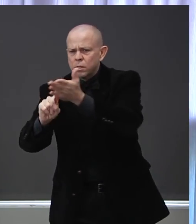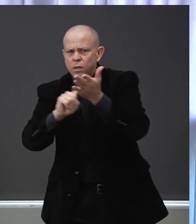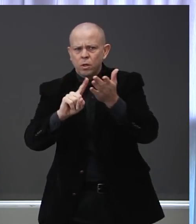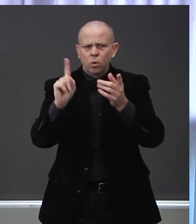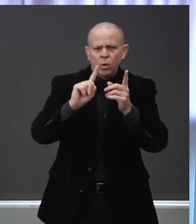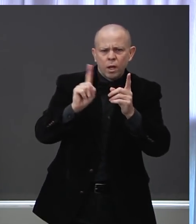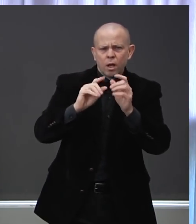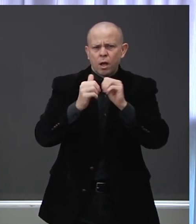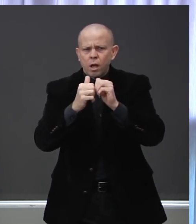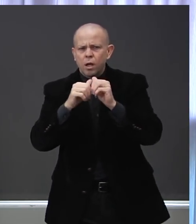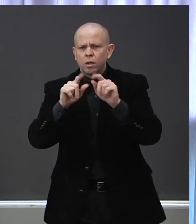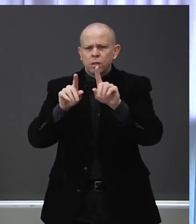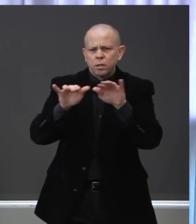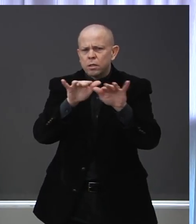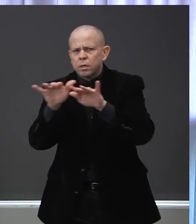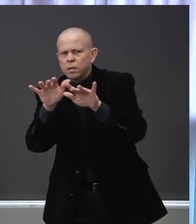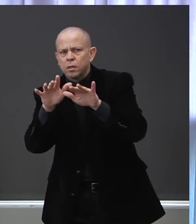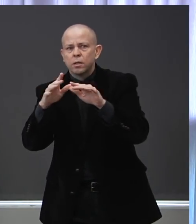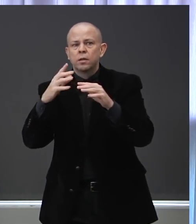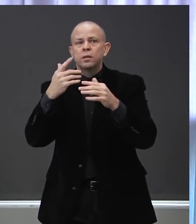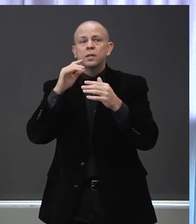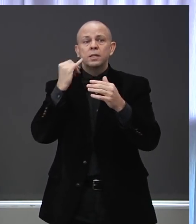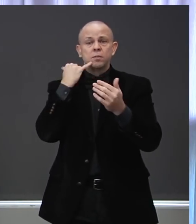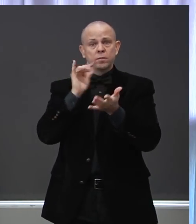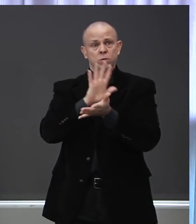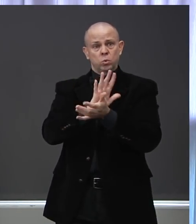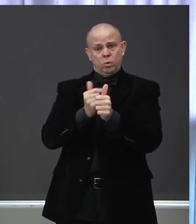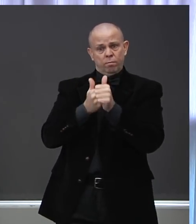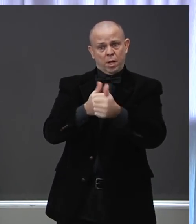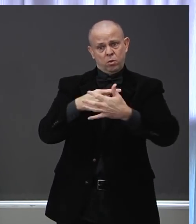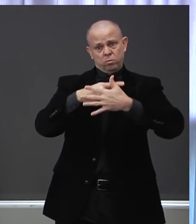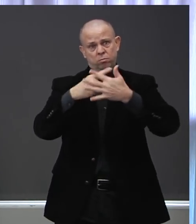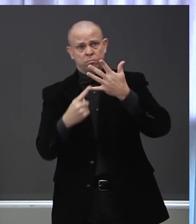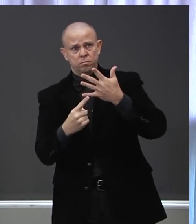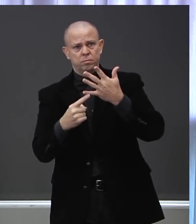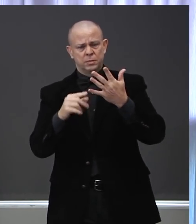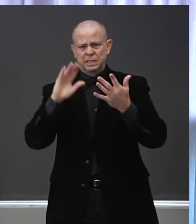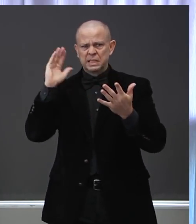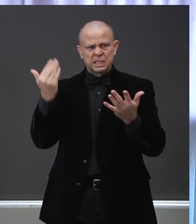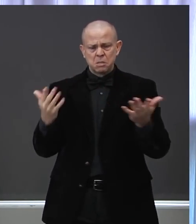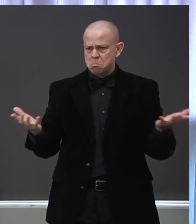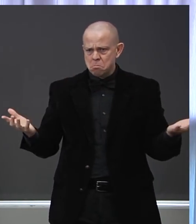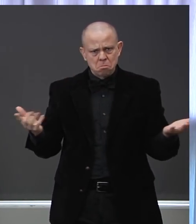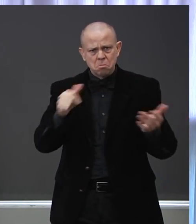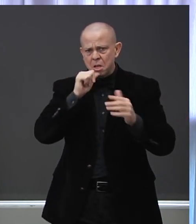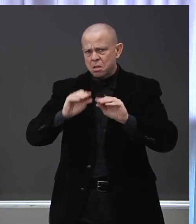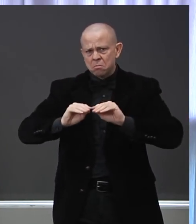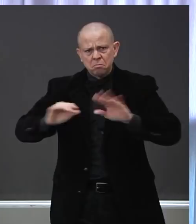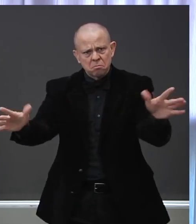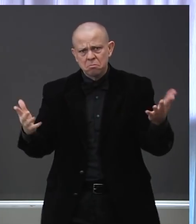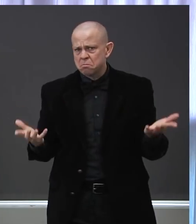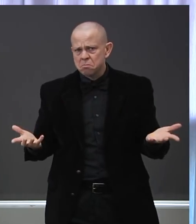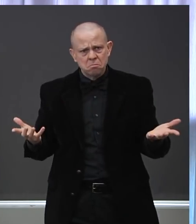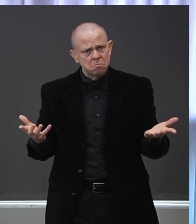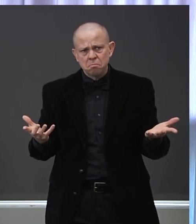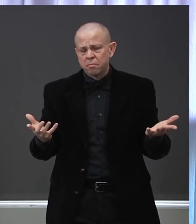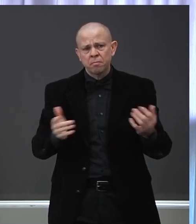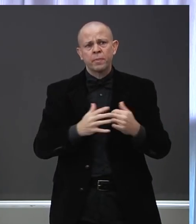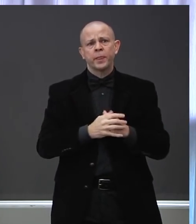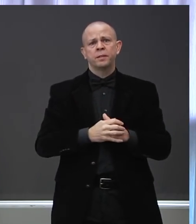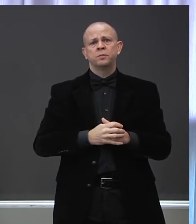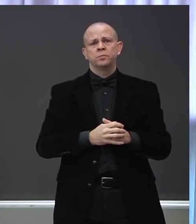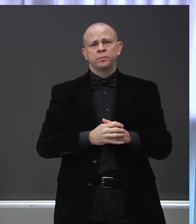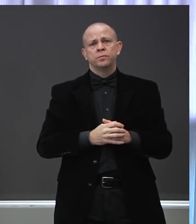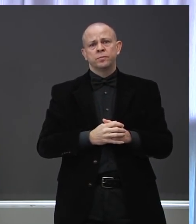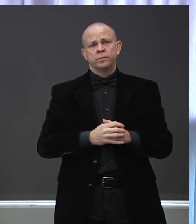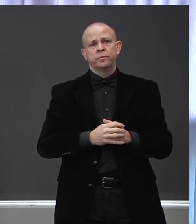place, we're not seeing much transmission in our schools. The guidance reduces the risk of transmission by keeping a